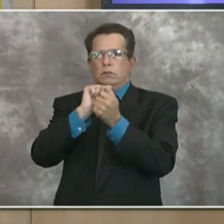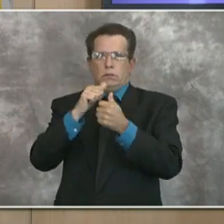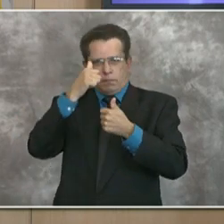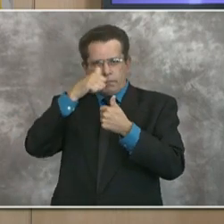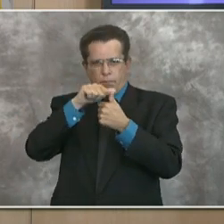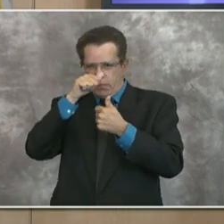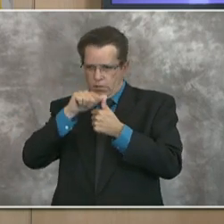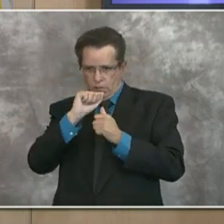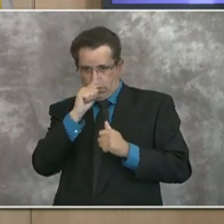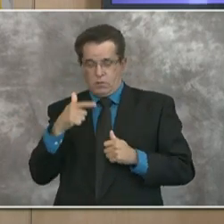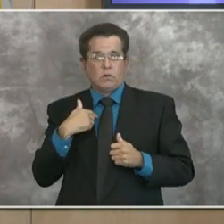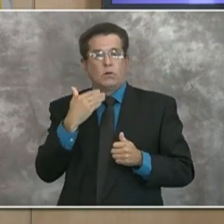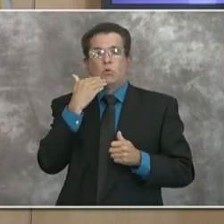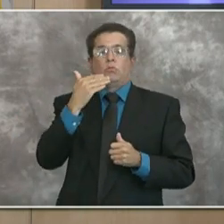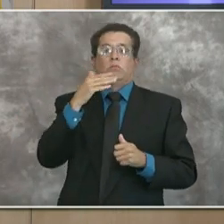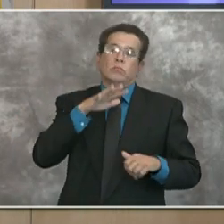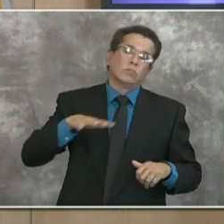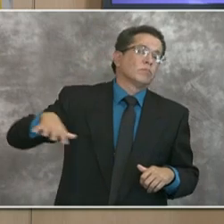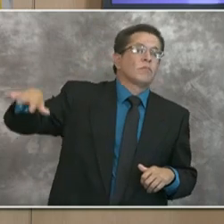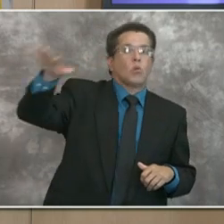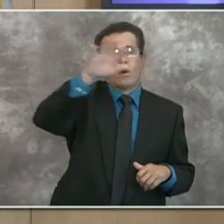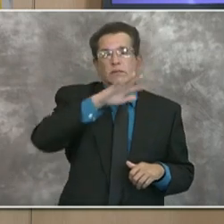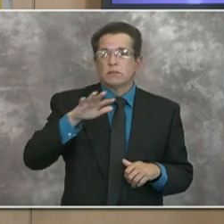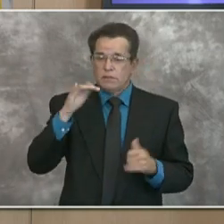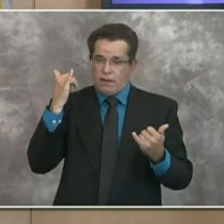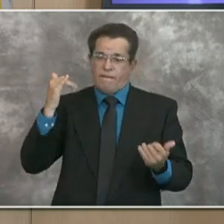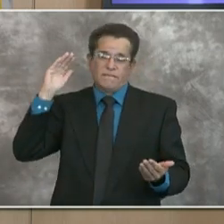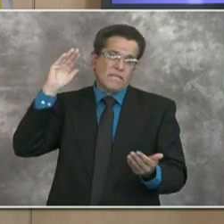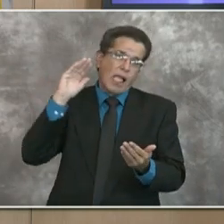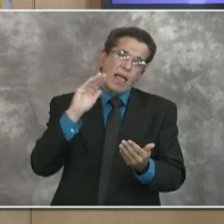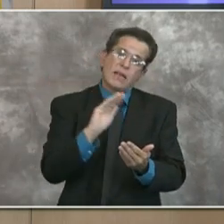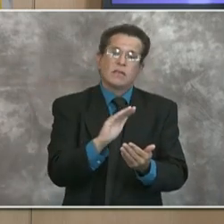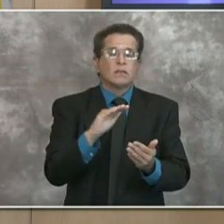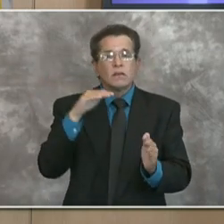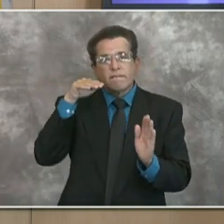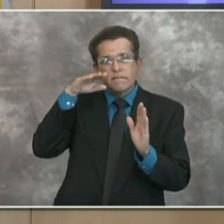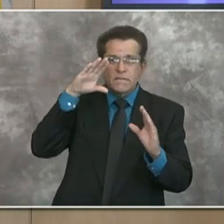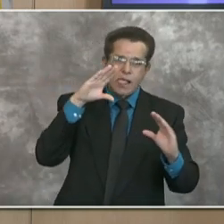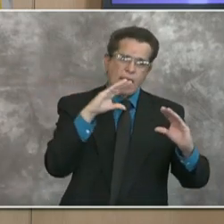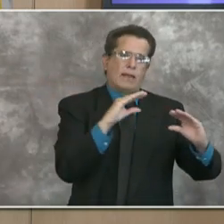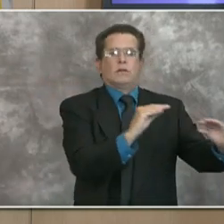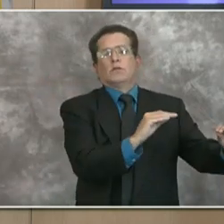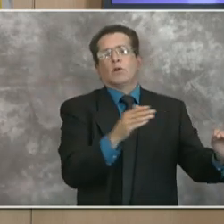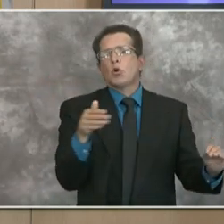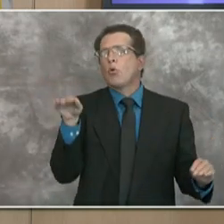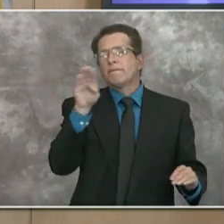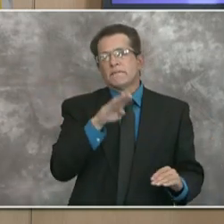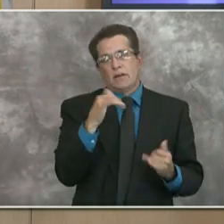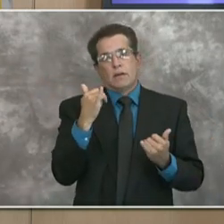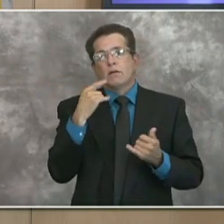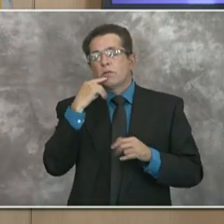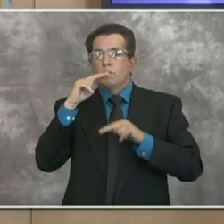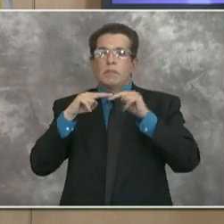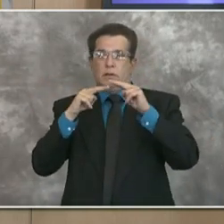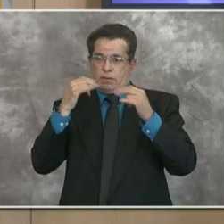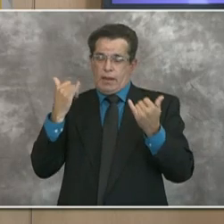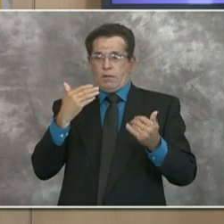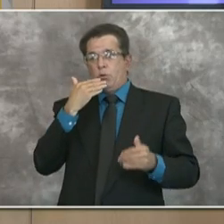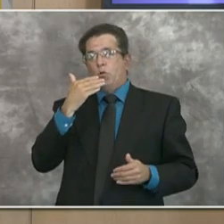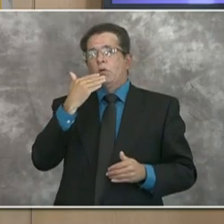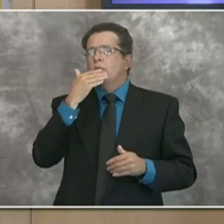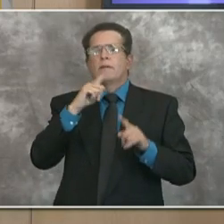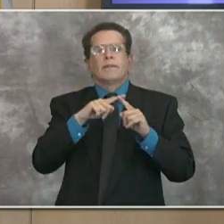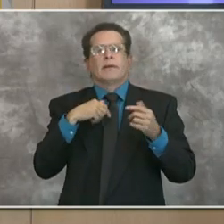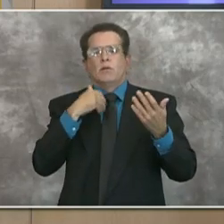have done a good job as a region in flattening the curve and buying ourselves time to build up our capacity, but we do not want to